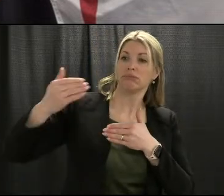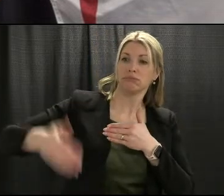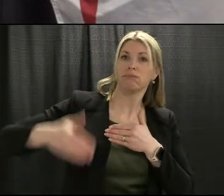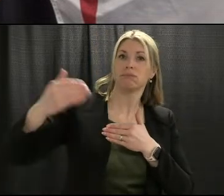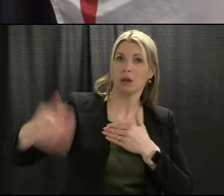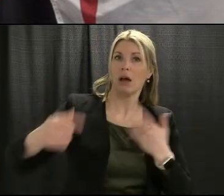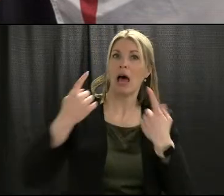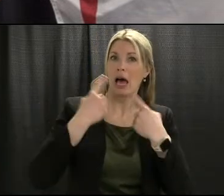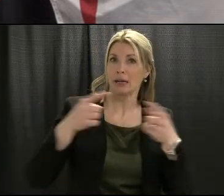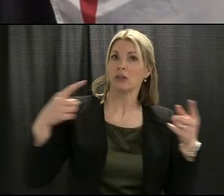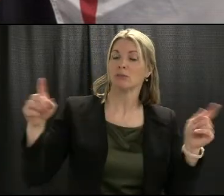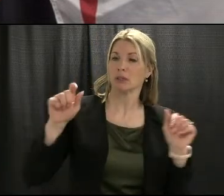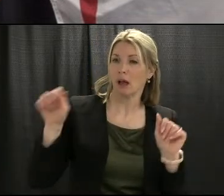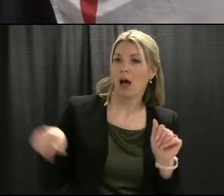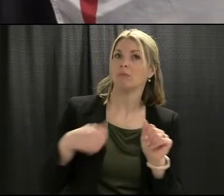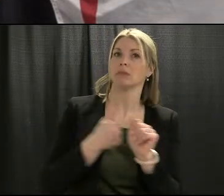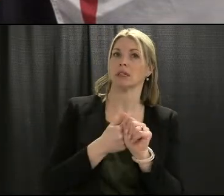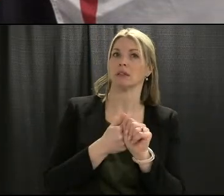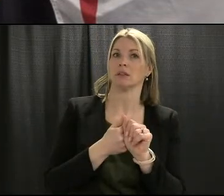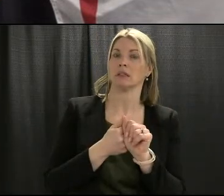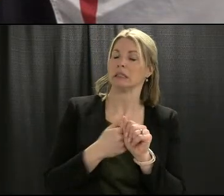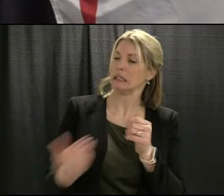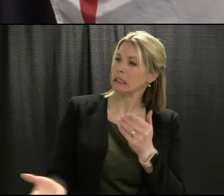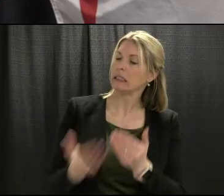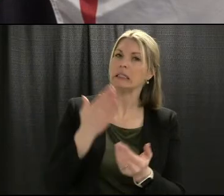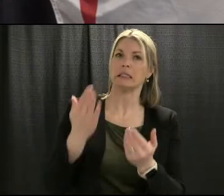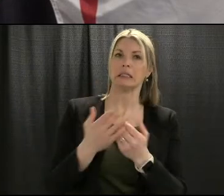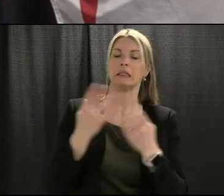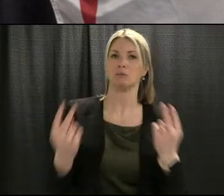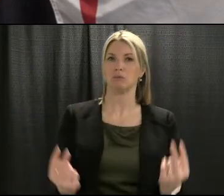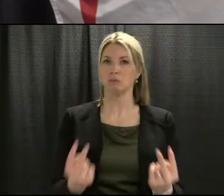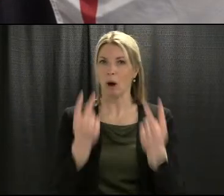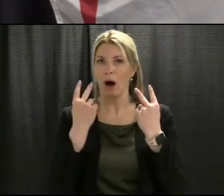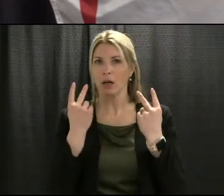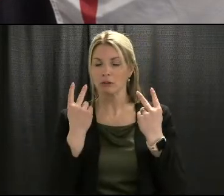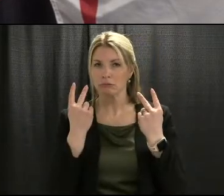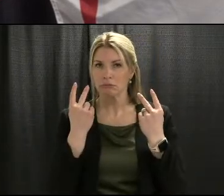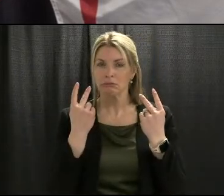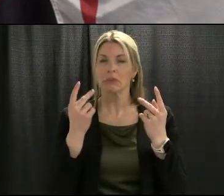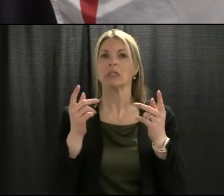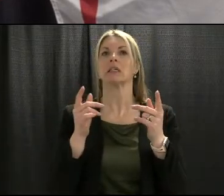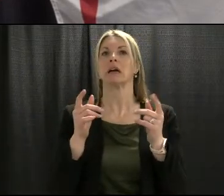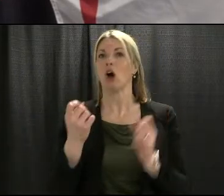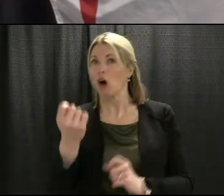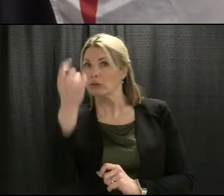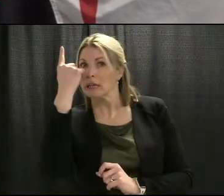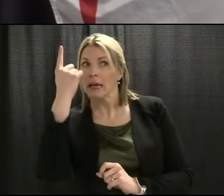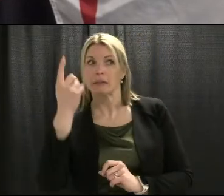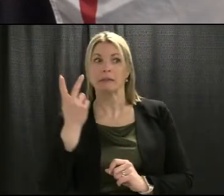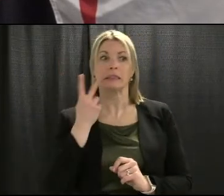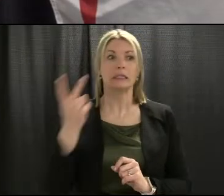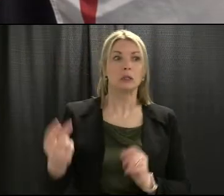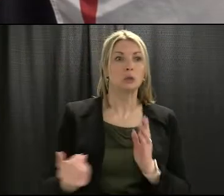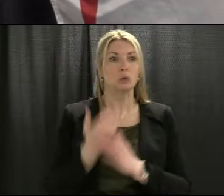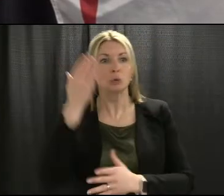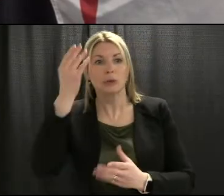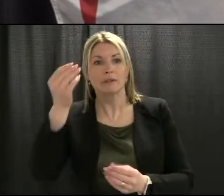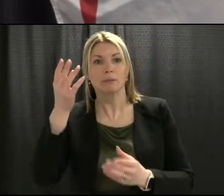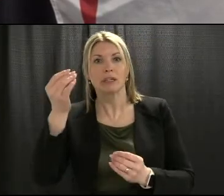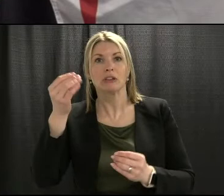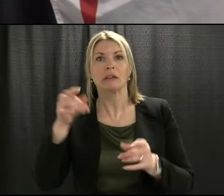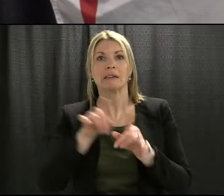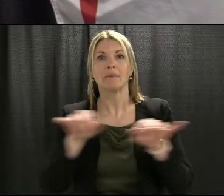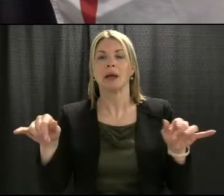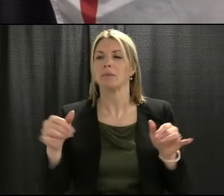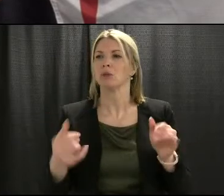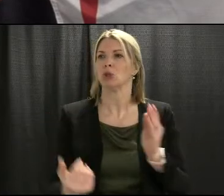that provides you with updates that you want and answers questions that may come up. Please